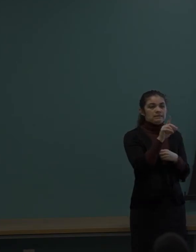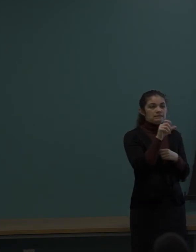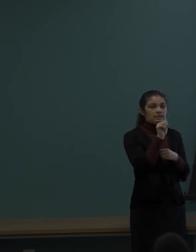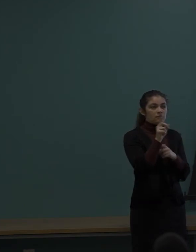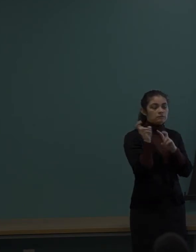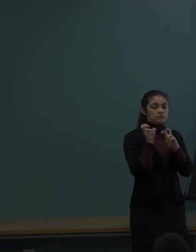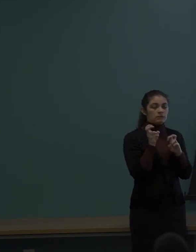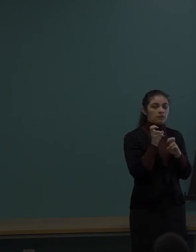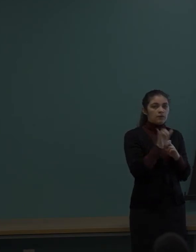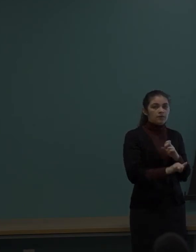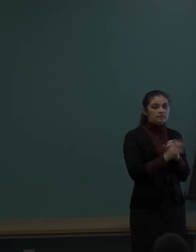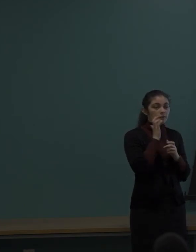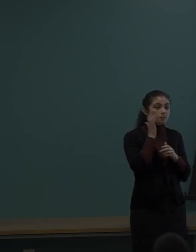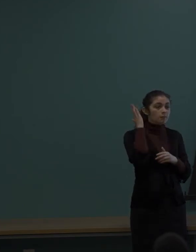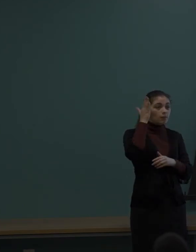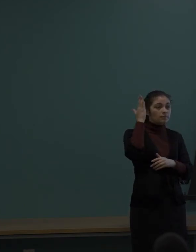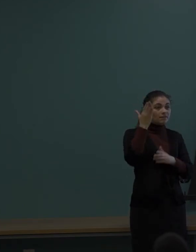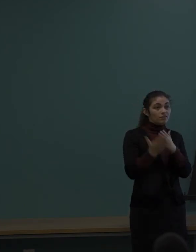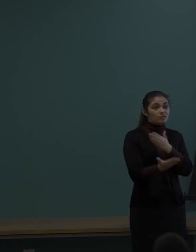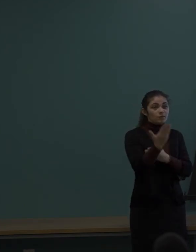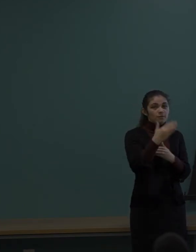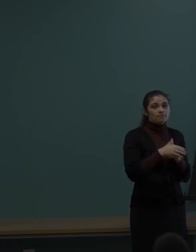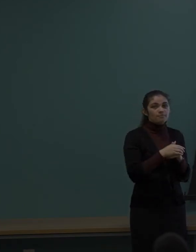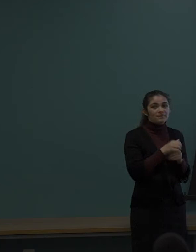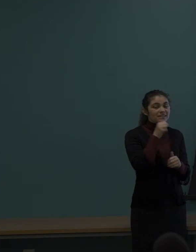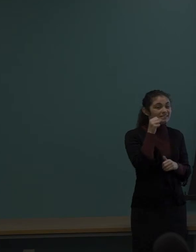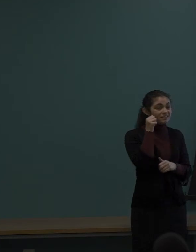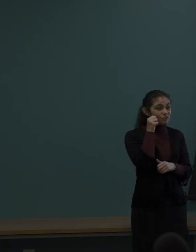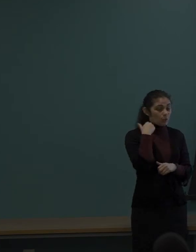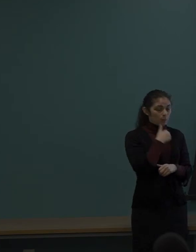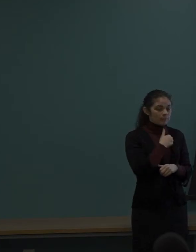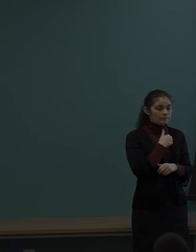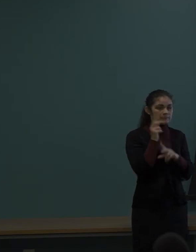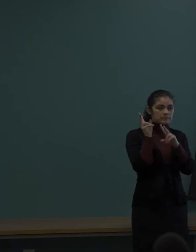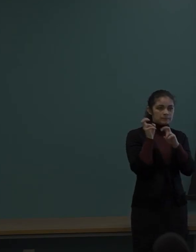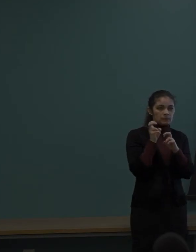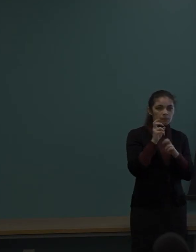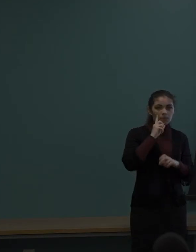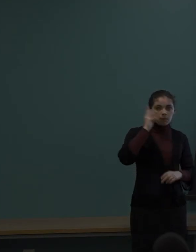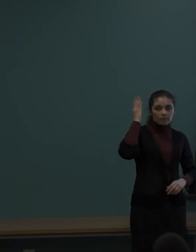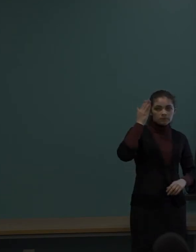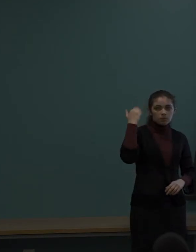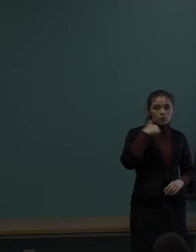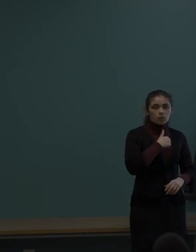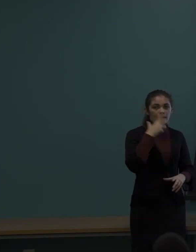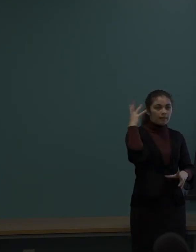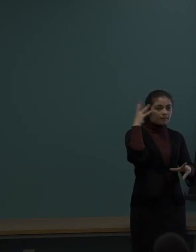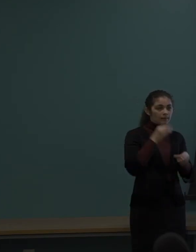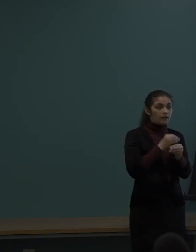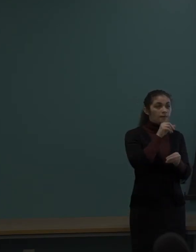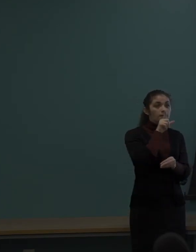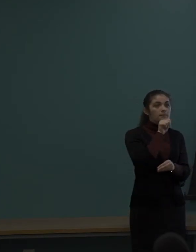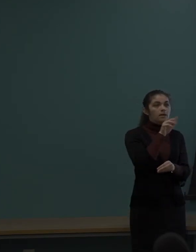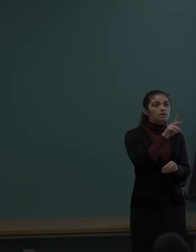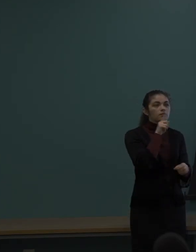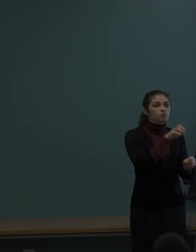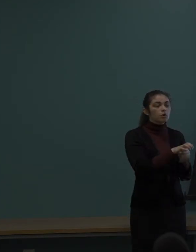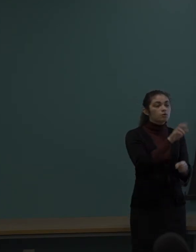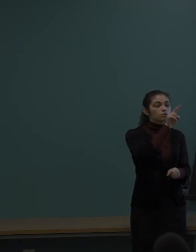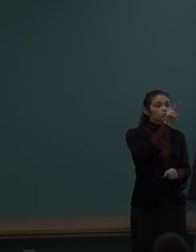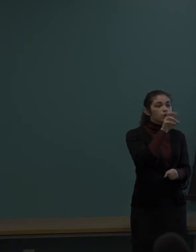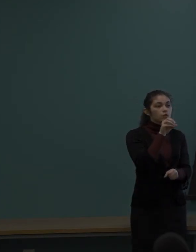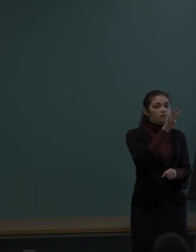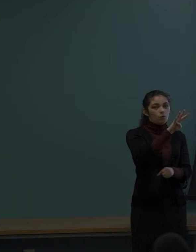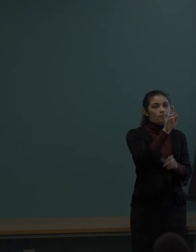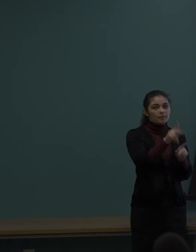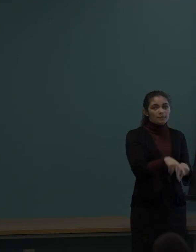for analysis to present this morning. But as of yesterday, when we pulled these data for presentation, we had a total lab-confirmed case count of